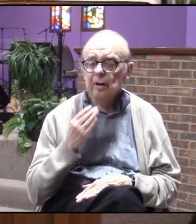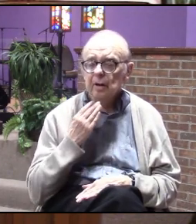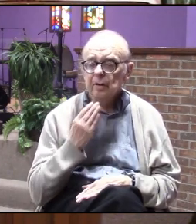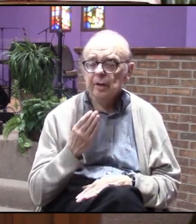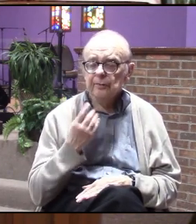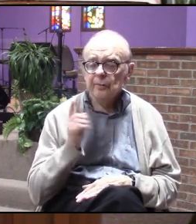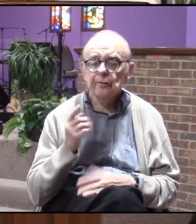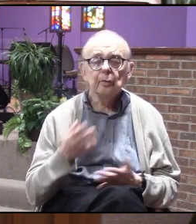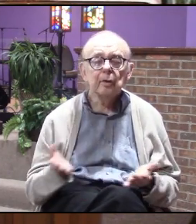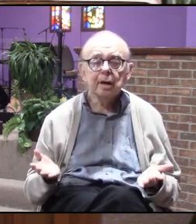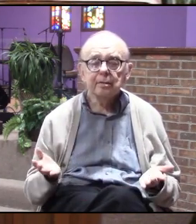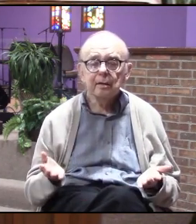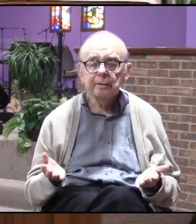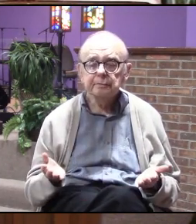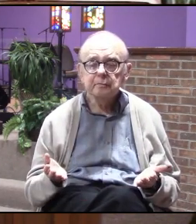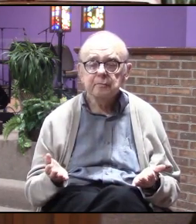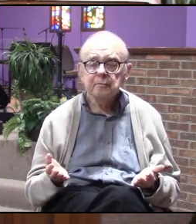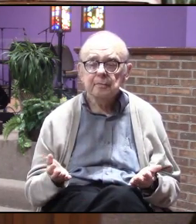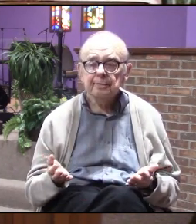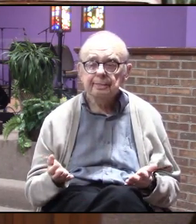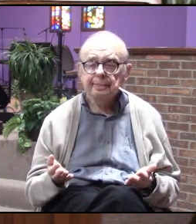for?